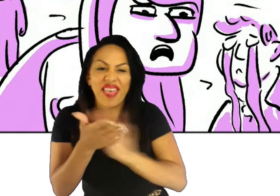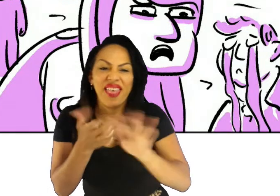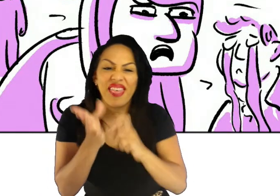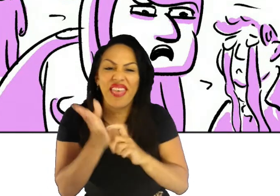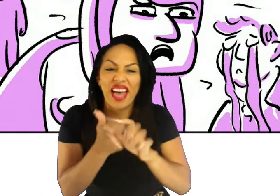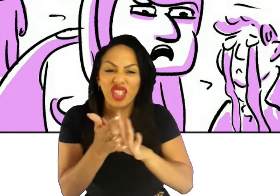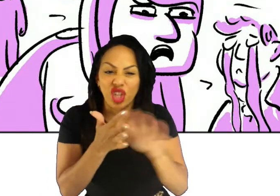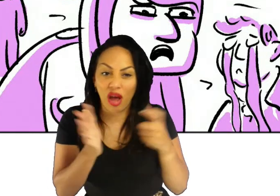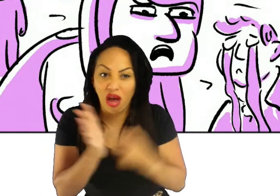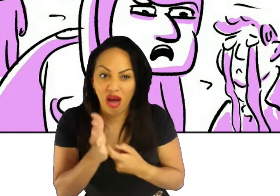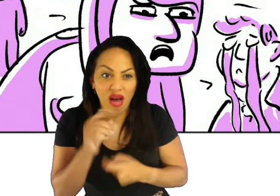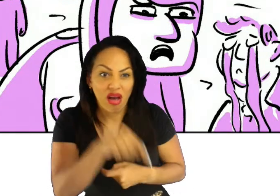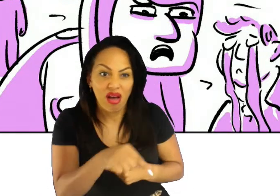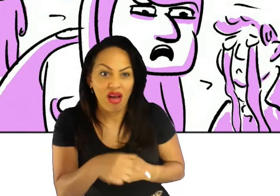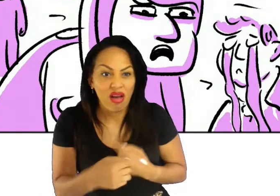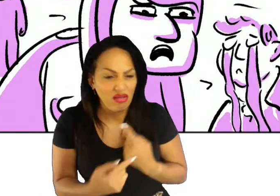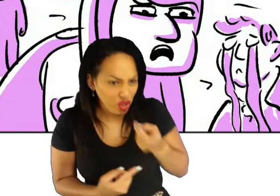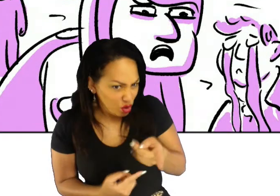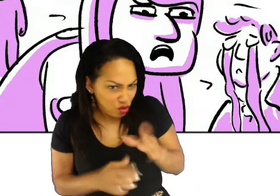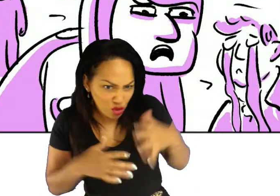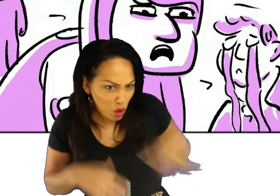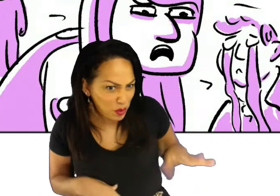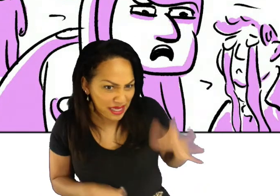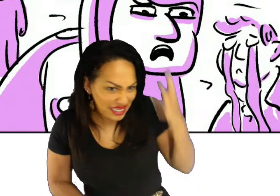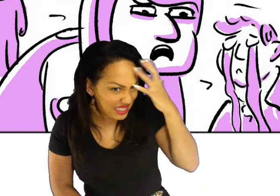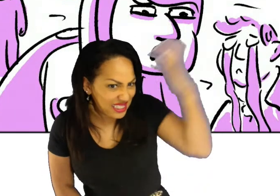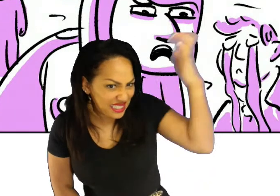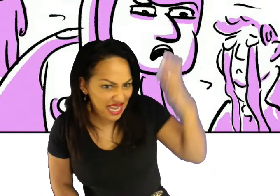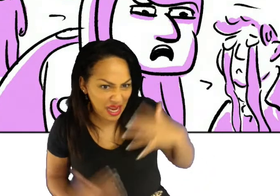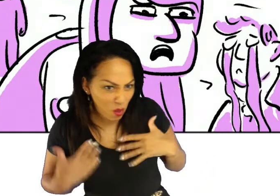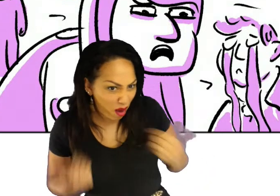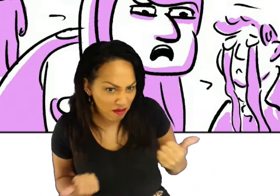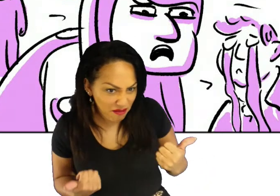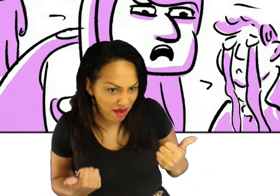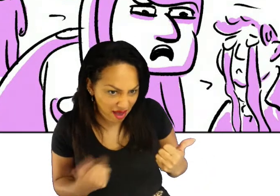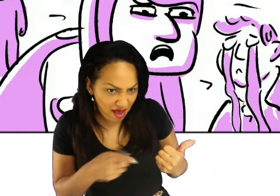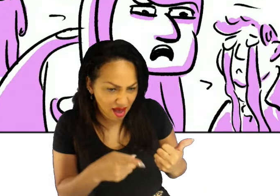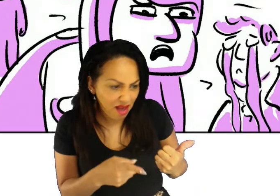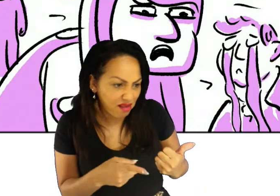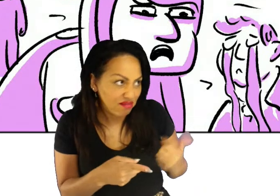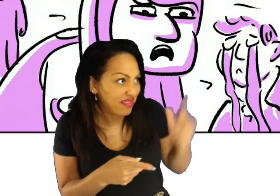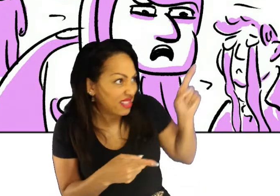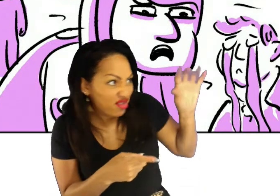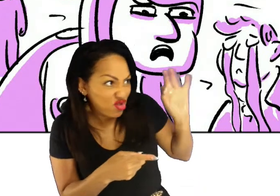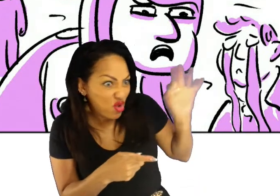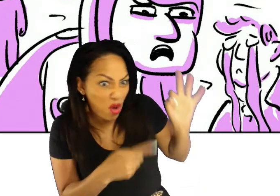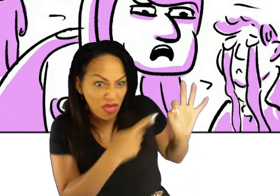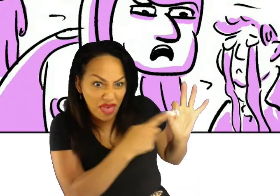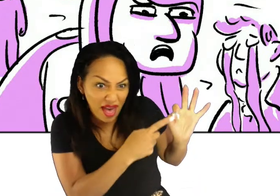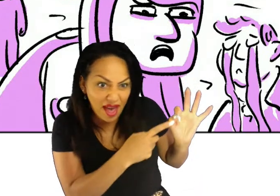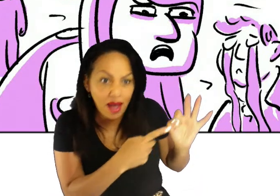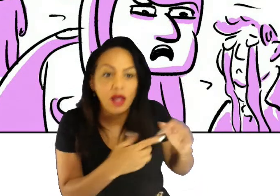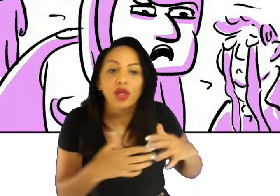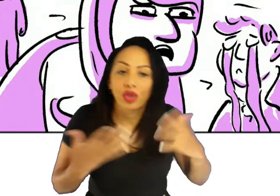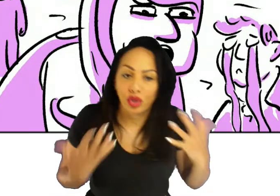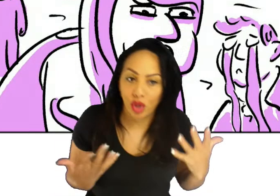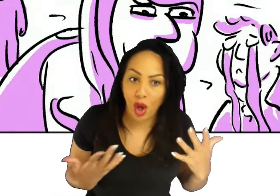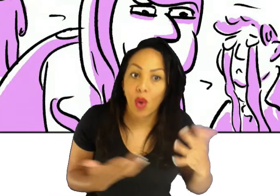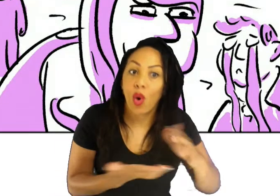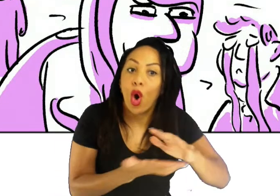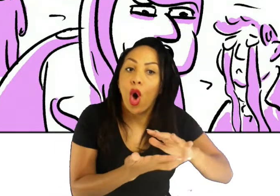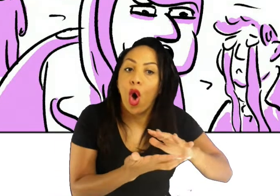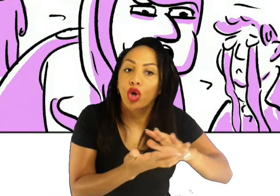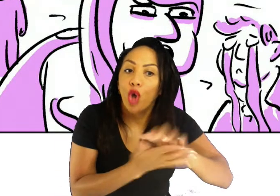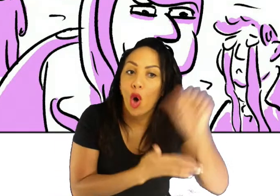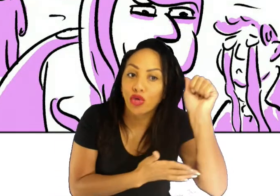after themselves because it wasn't there. And so suddenly culture was an incredibly cheap export that